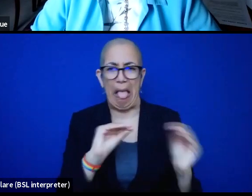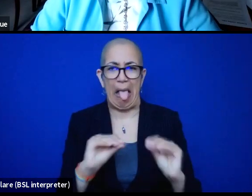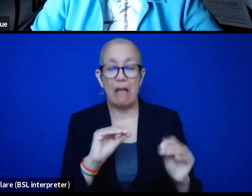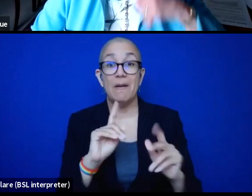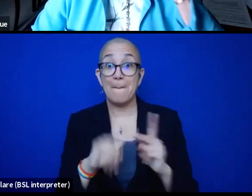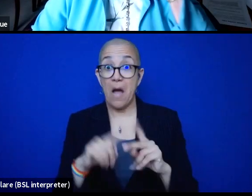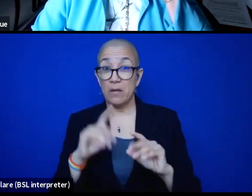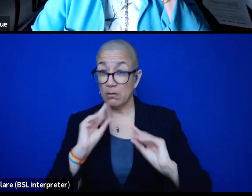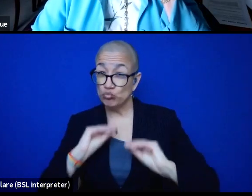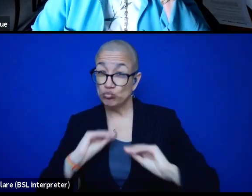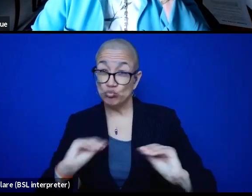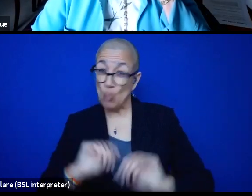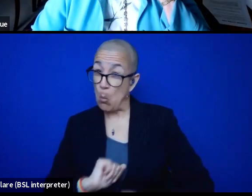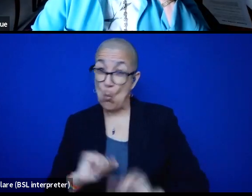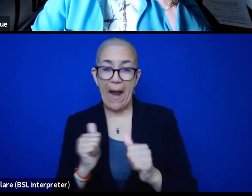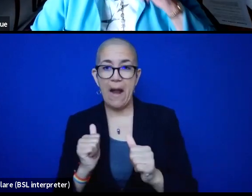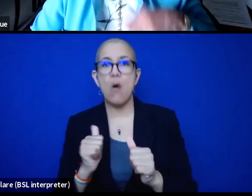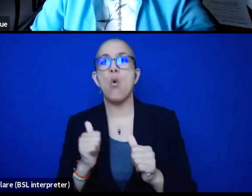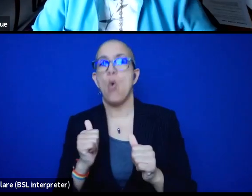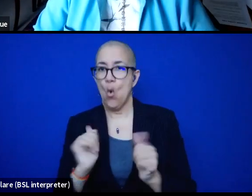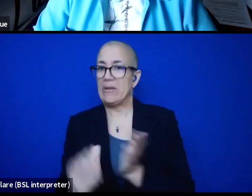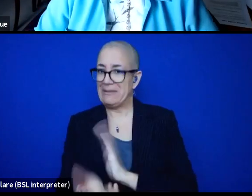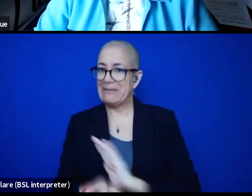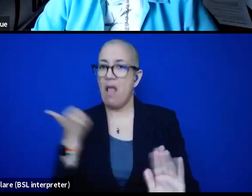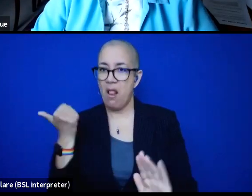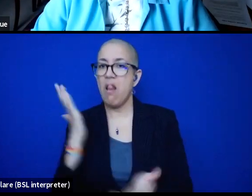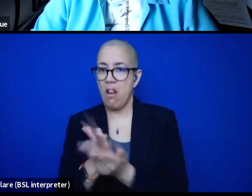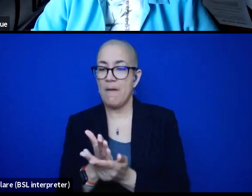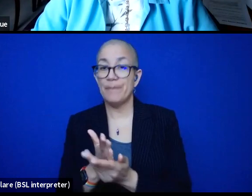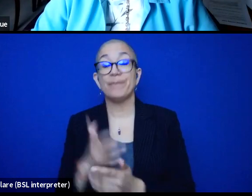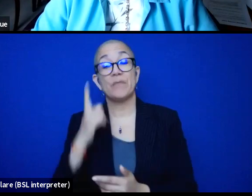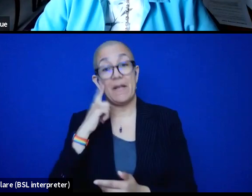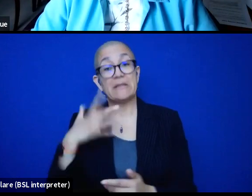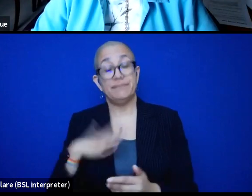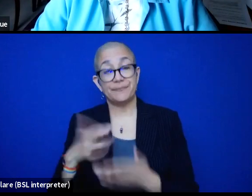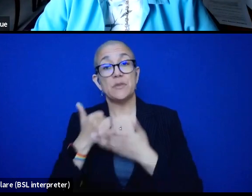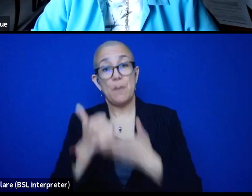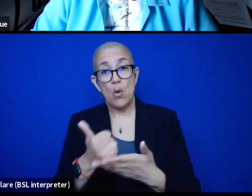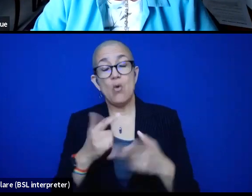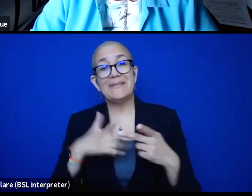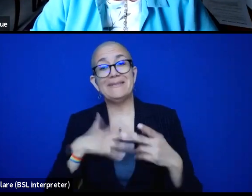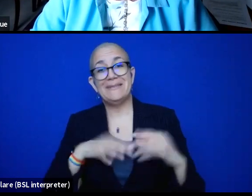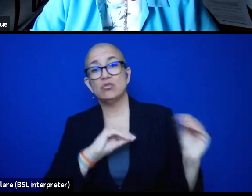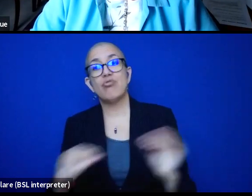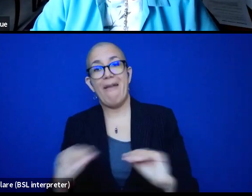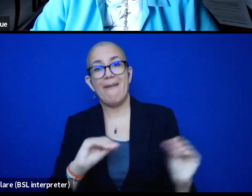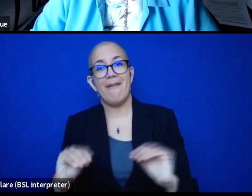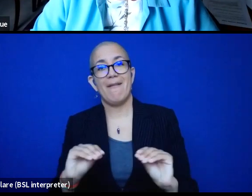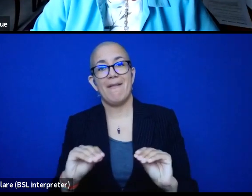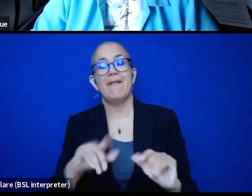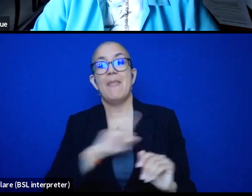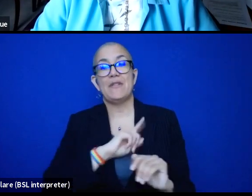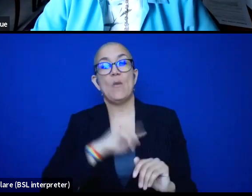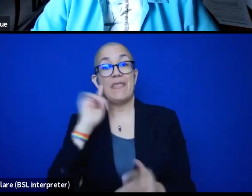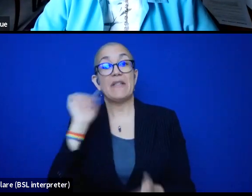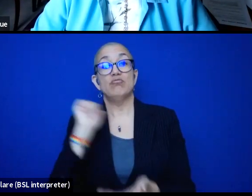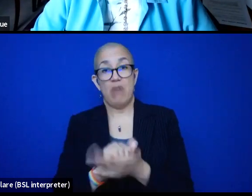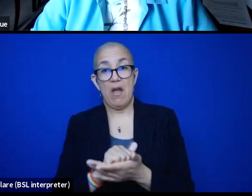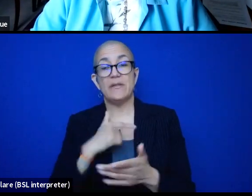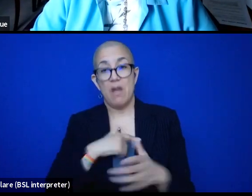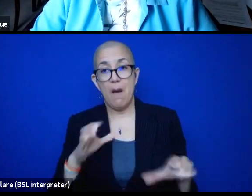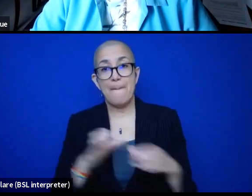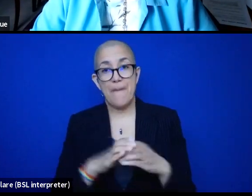skill. And so I do think that support and training is needed to be a teacher. It's one of the reasons why I think it's right that our party policy